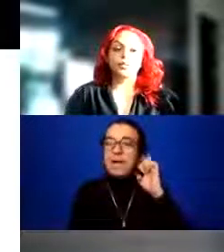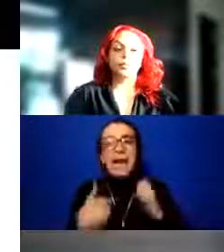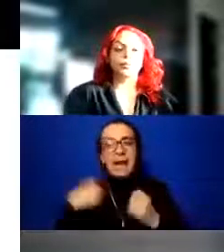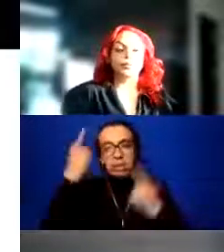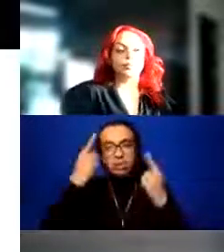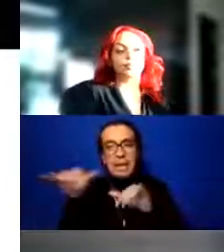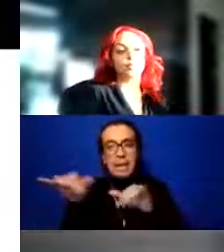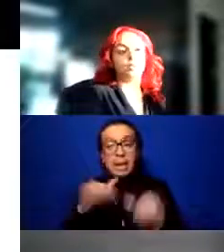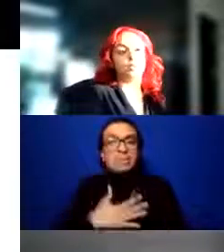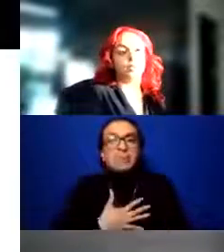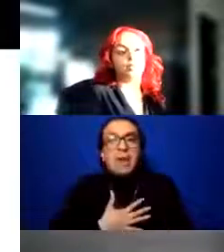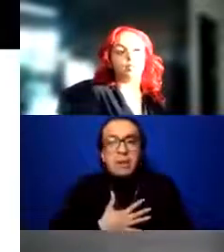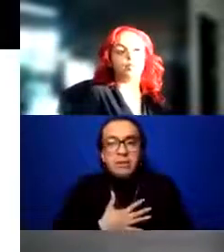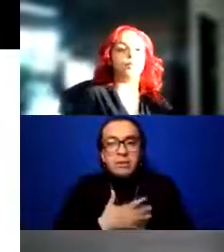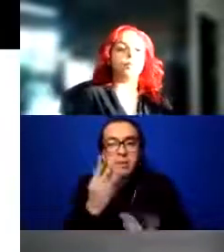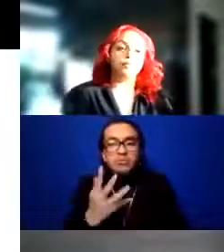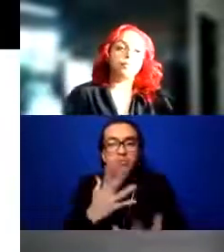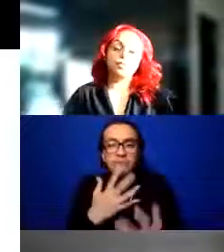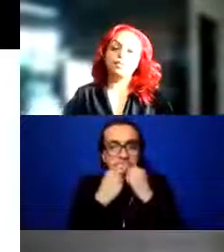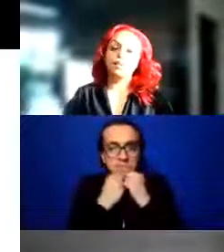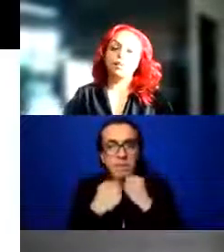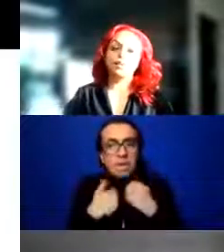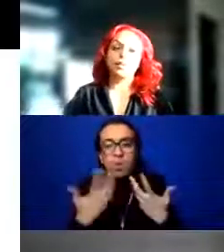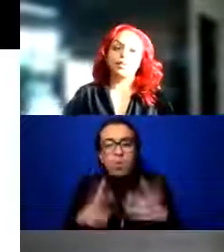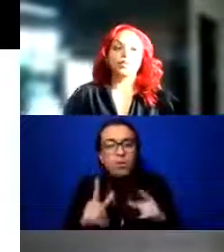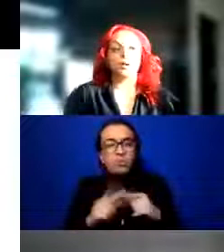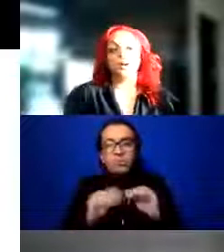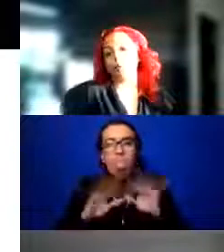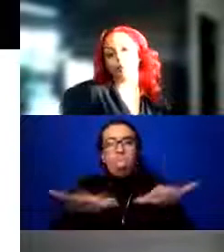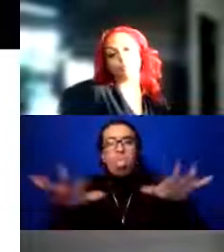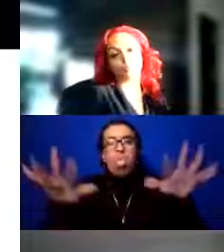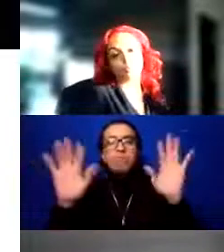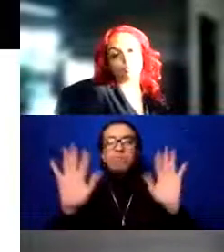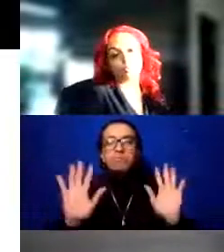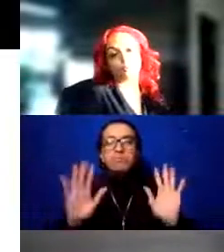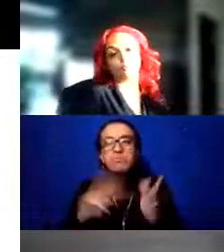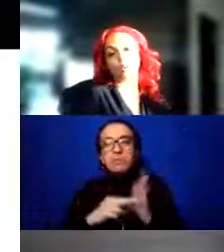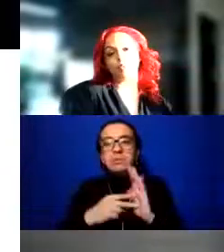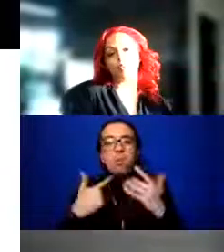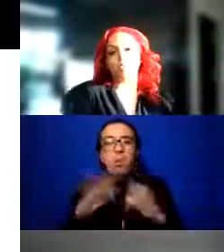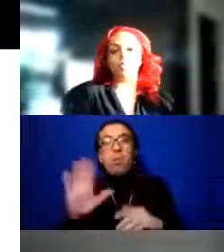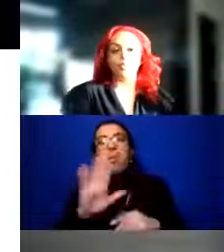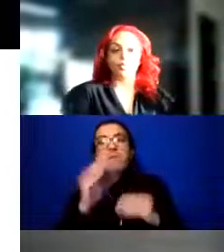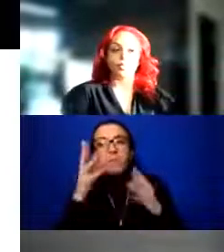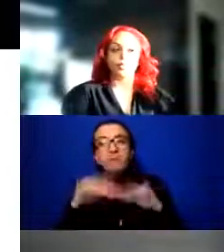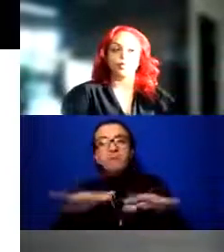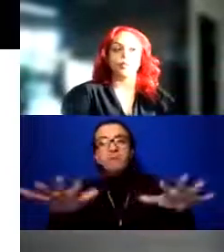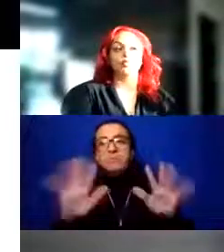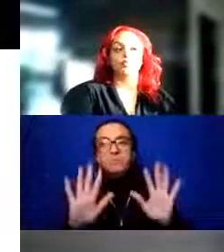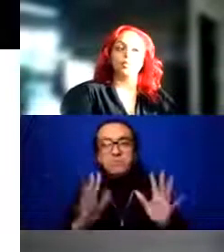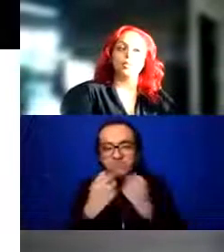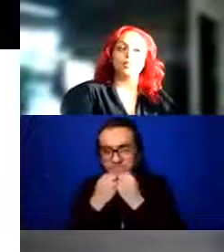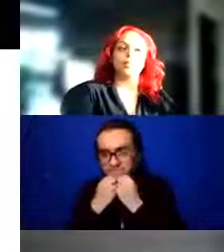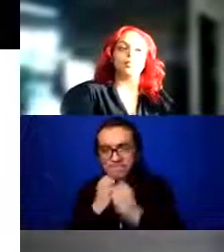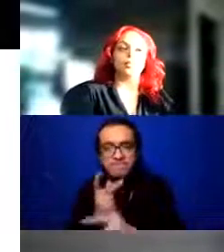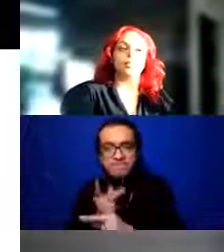mine. So I don't want my information floating out there. So I wouldn't want your information floating out there either. So I